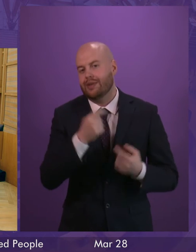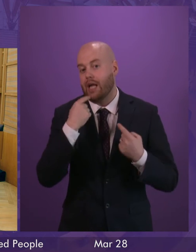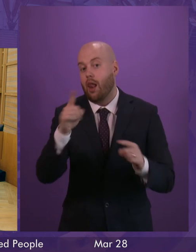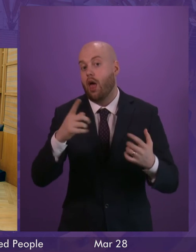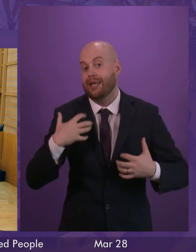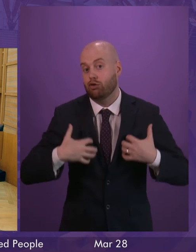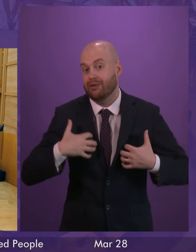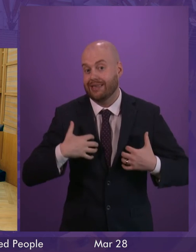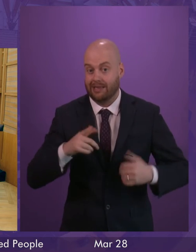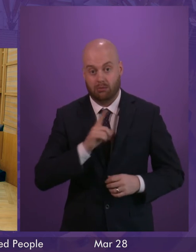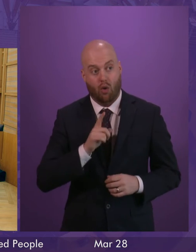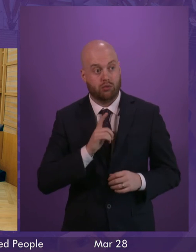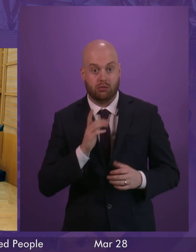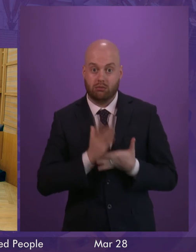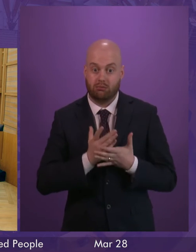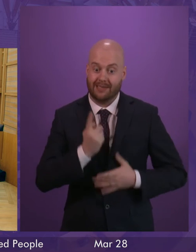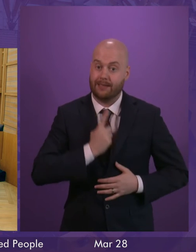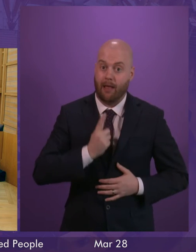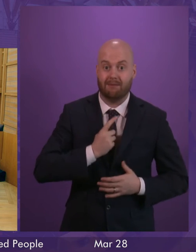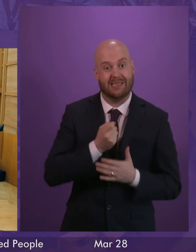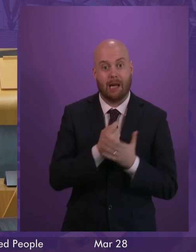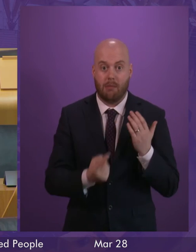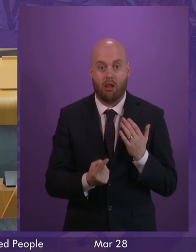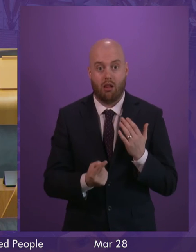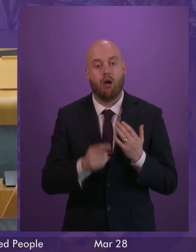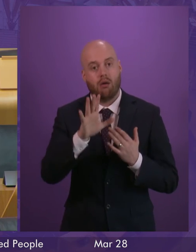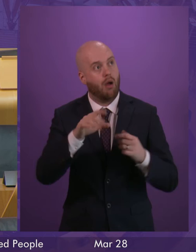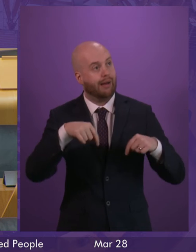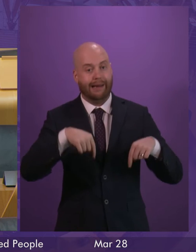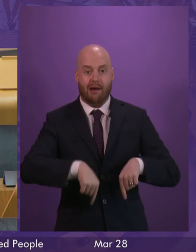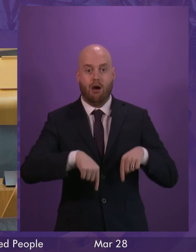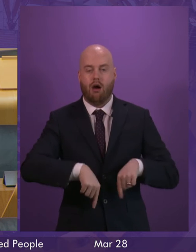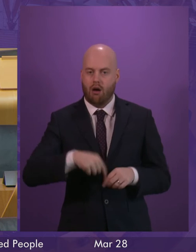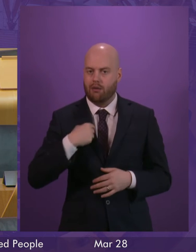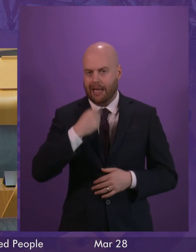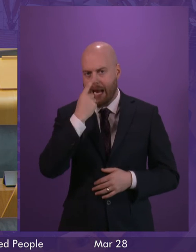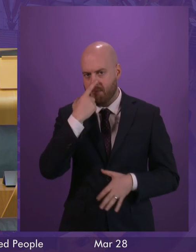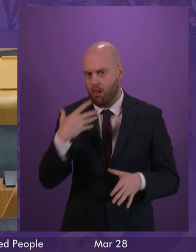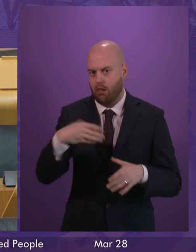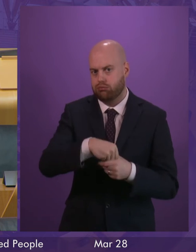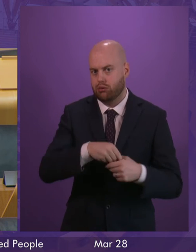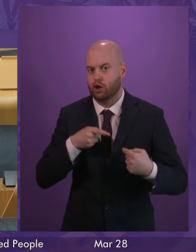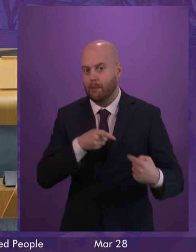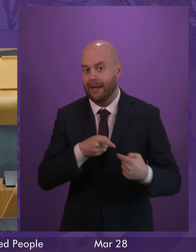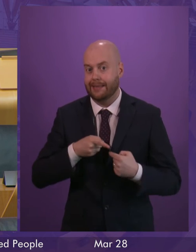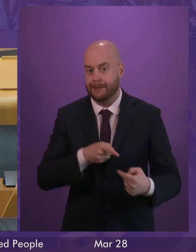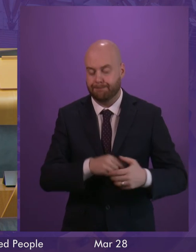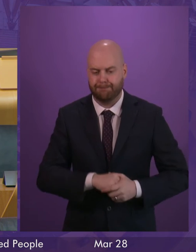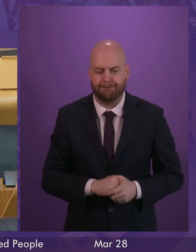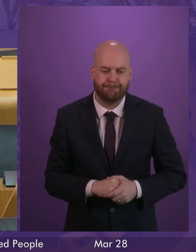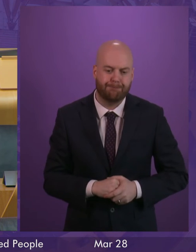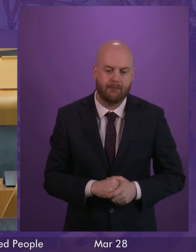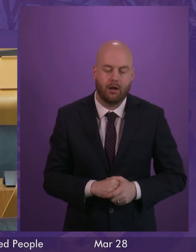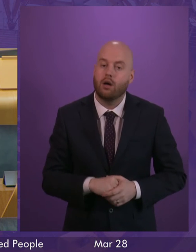technically I am disabled. However, in the context of this chamber I'm quite able to participate in this debate. My point, Presiding Officer,